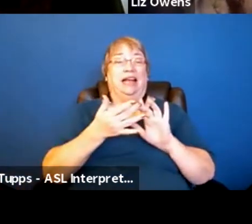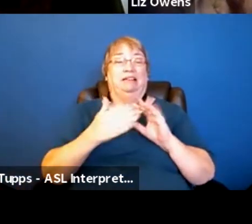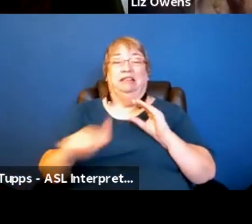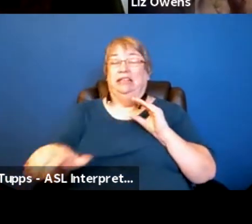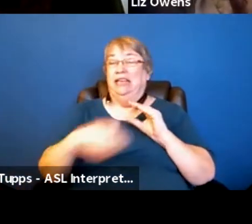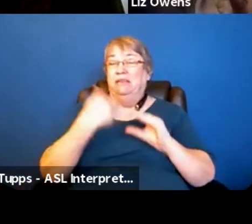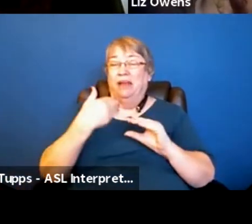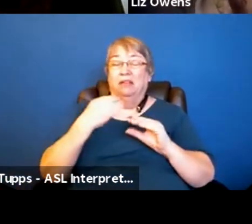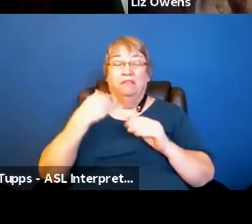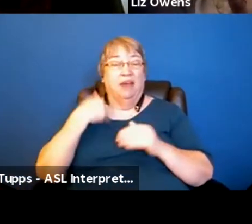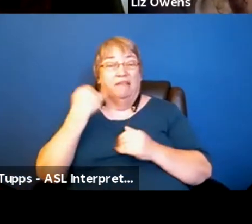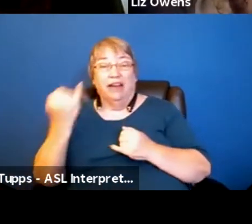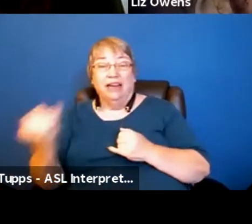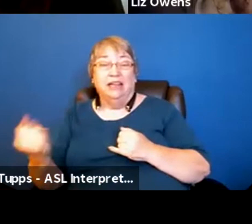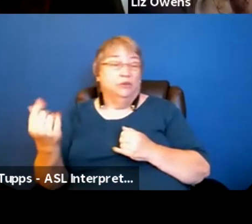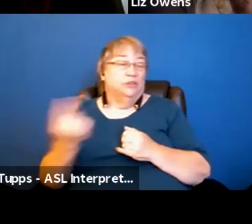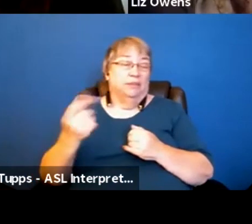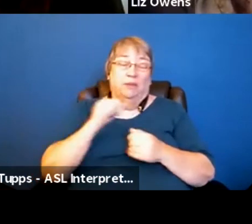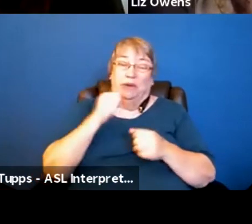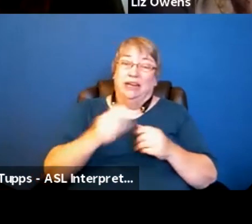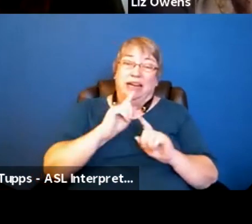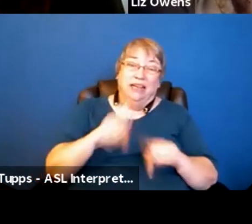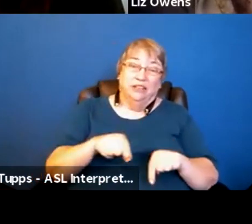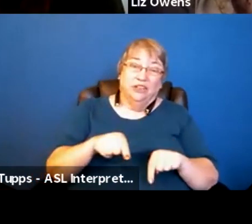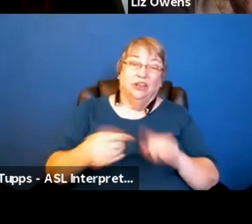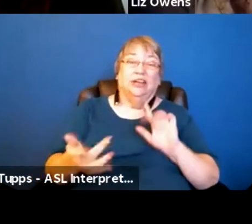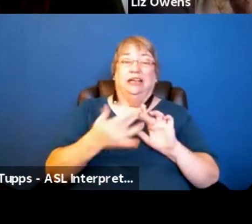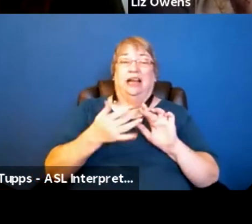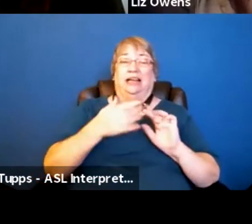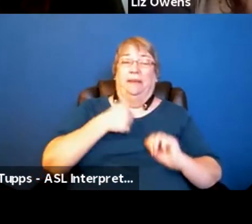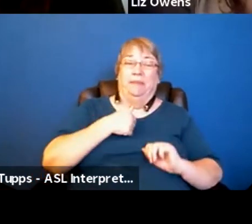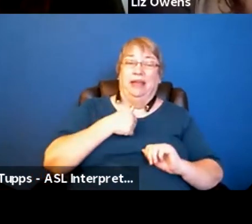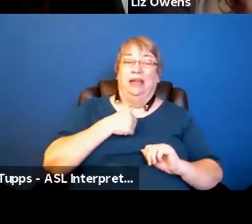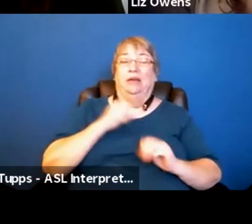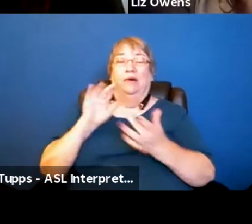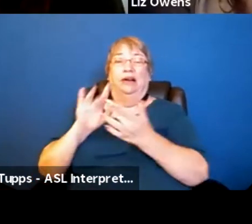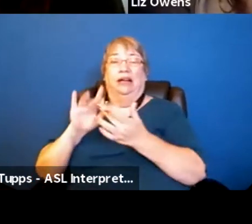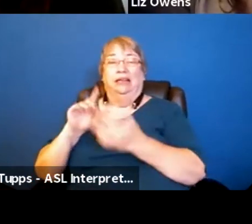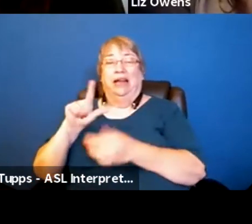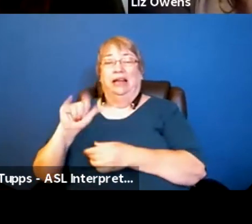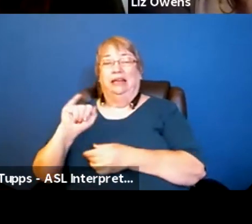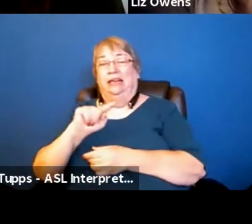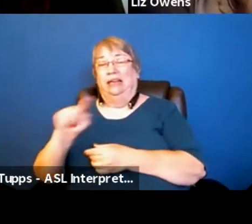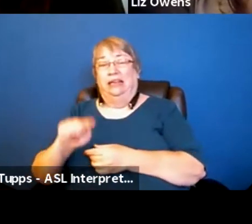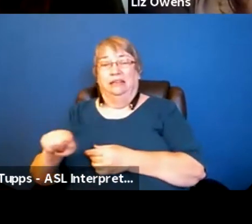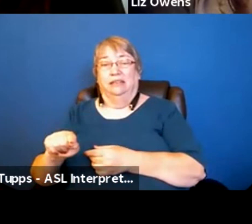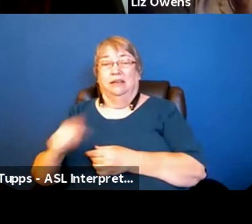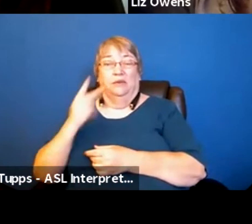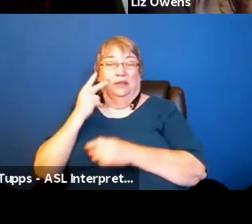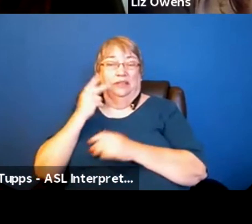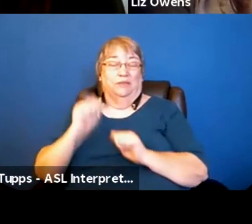you have ideas or something that we've not covered, please reach out to Liz or I, and we'll take it and see what we can get you back.